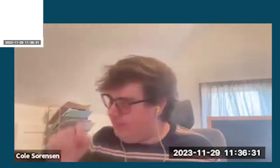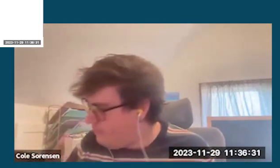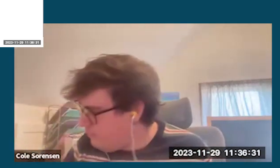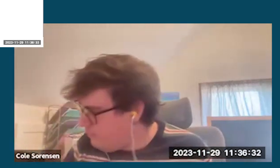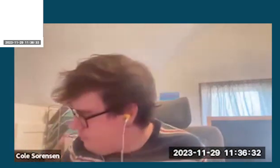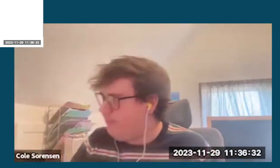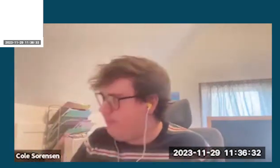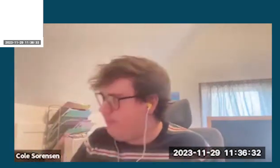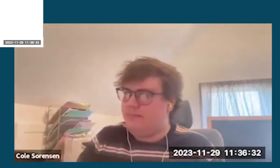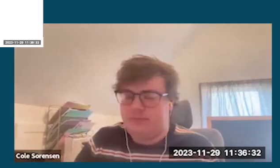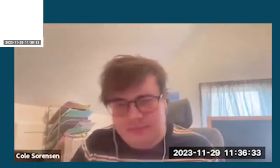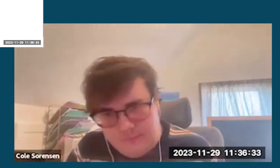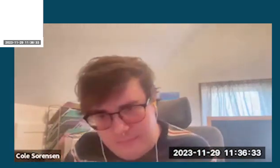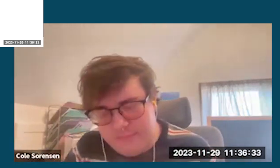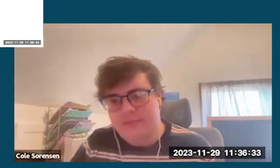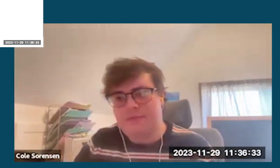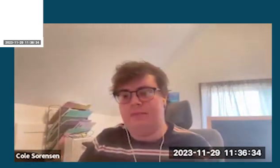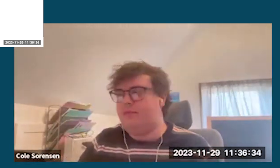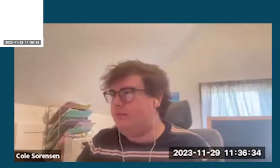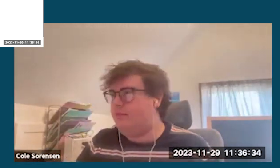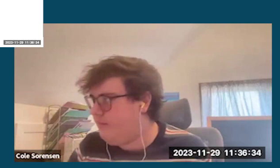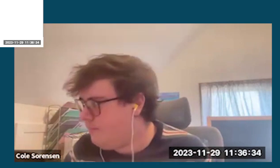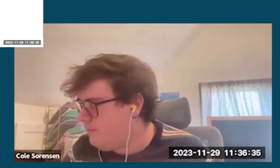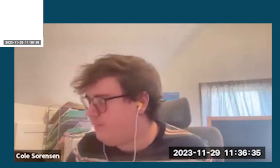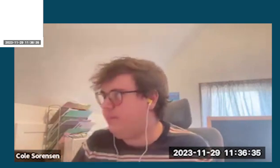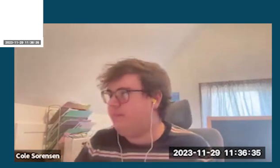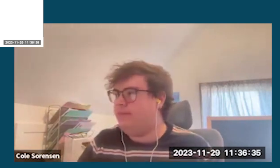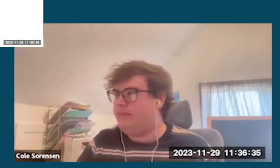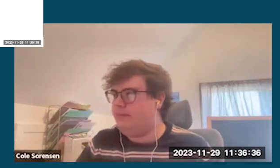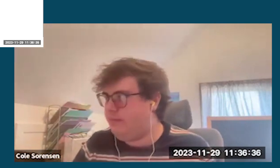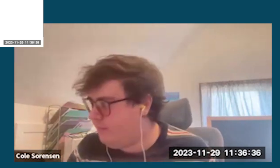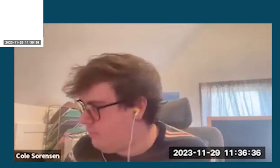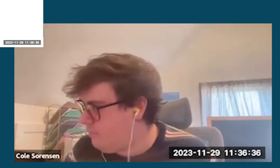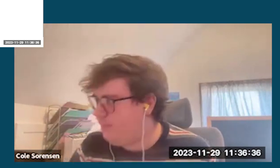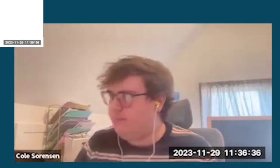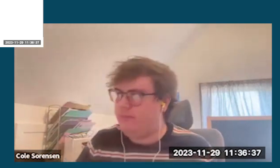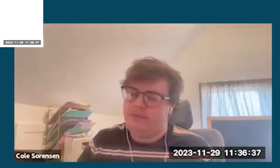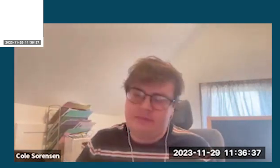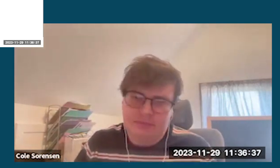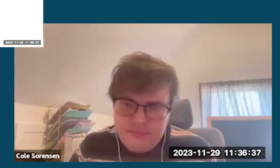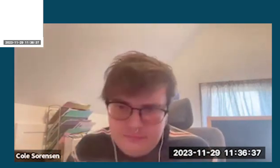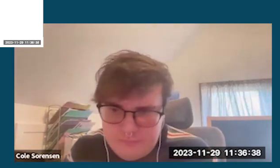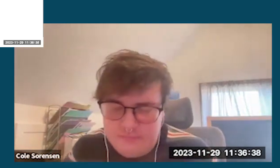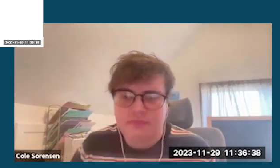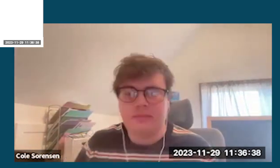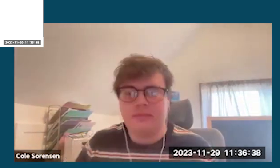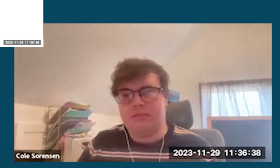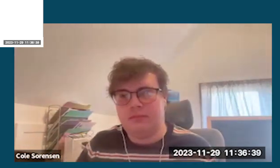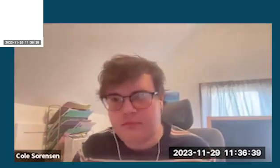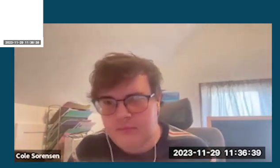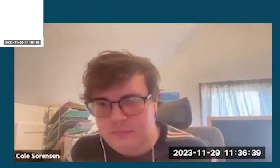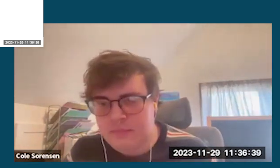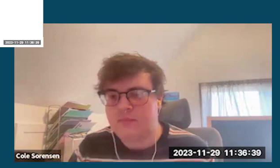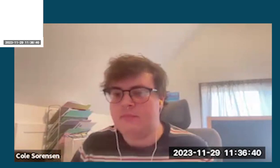Anything involving phone calls is going to get very tricky for me. Although I have my communication device, using it